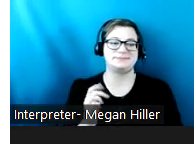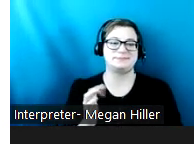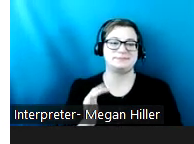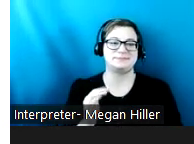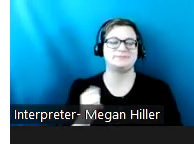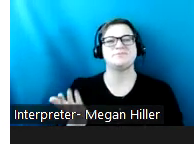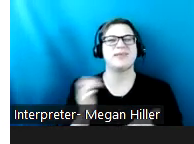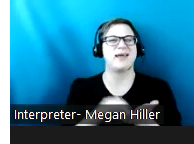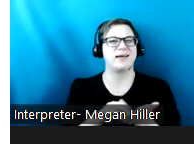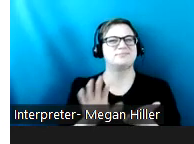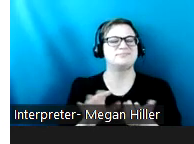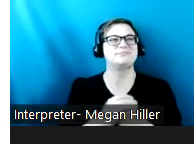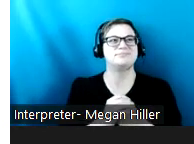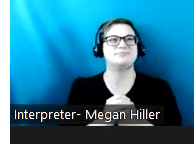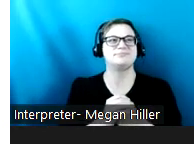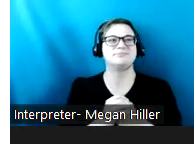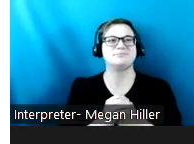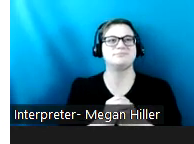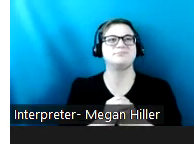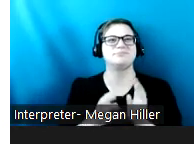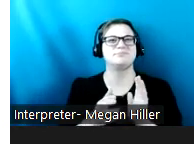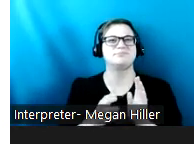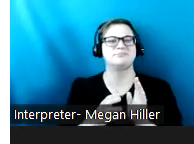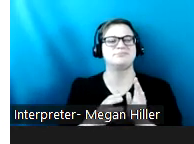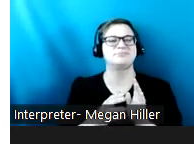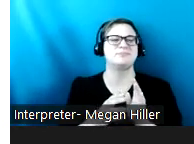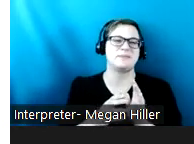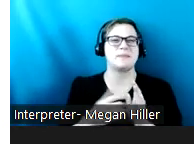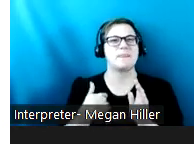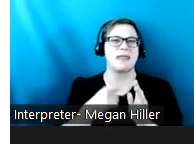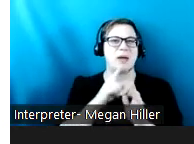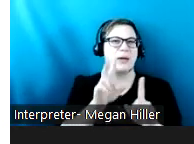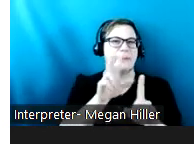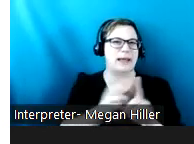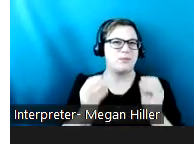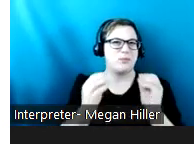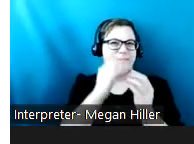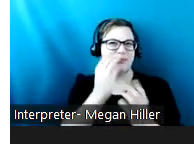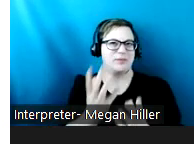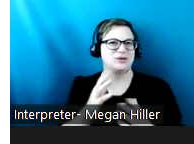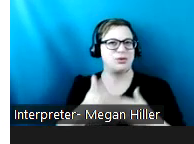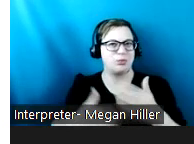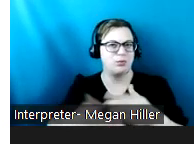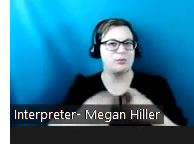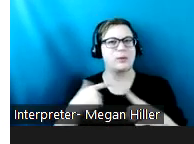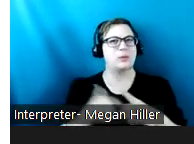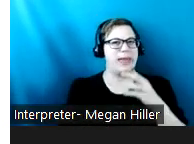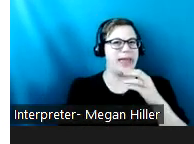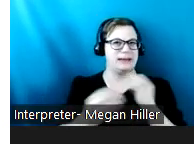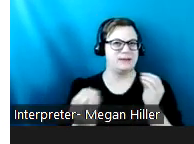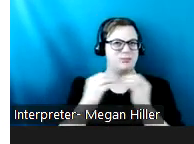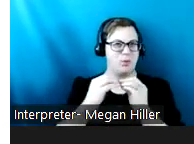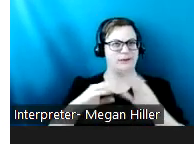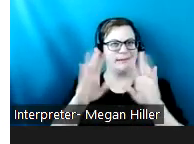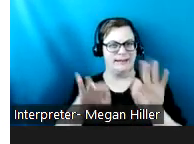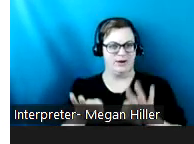And again, just going through, I'll start to fly a little bit more through these. We have a couple more that we added in for clarity, counselor